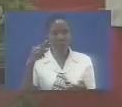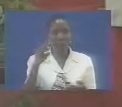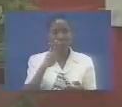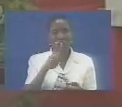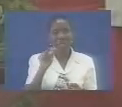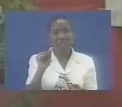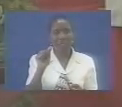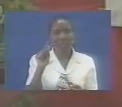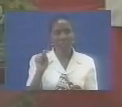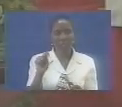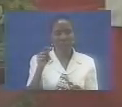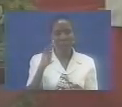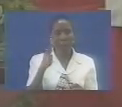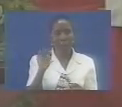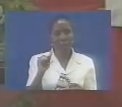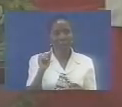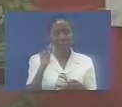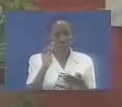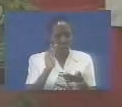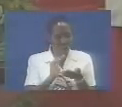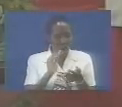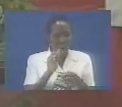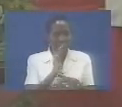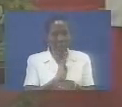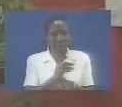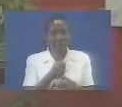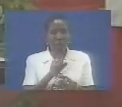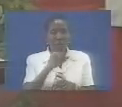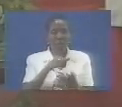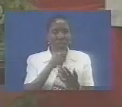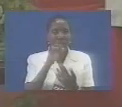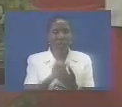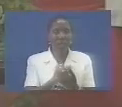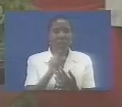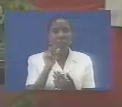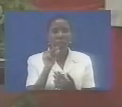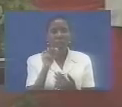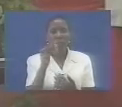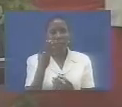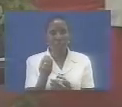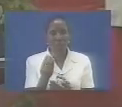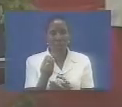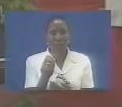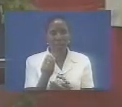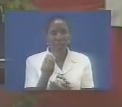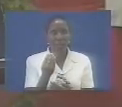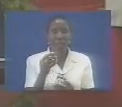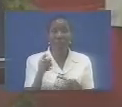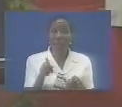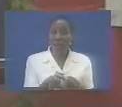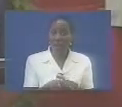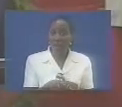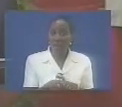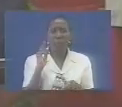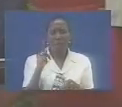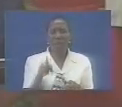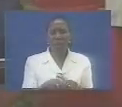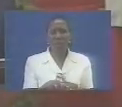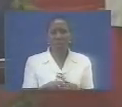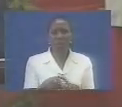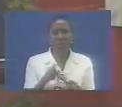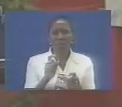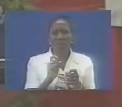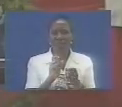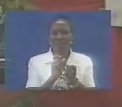from January 2014. Government would also amend, sorry, amend, sorry,